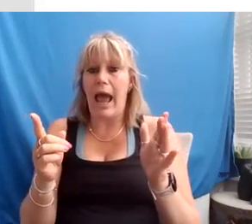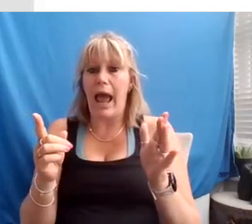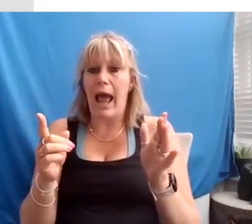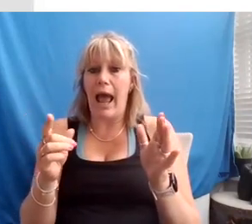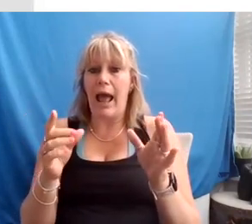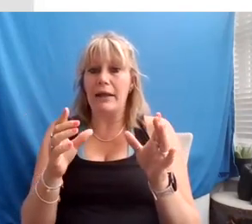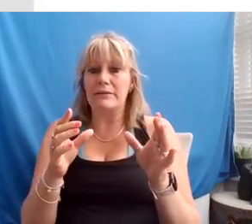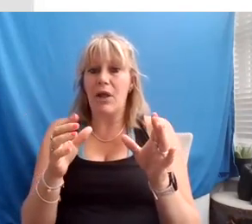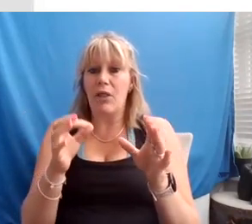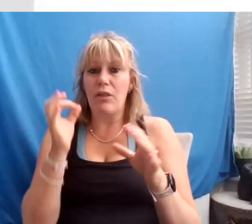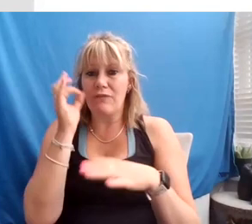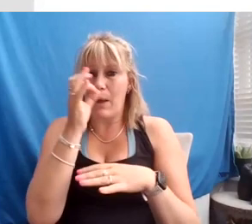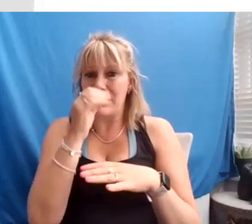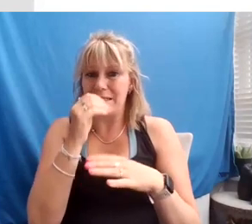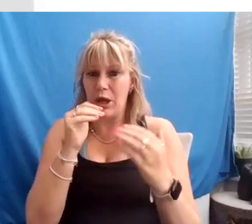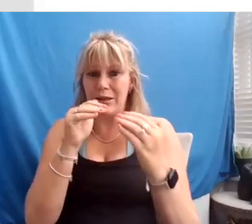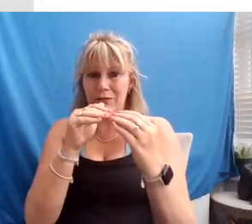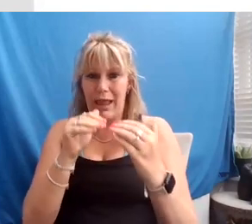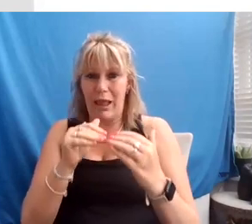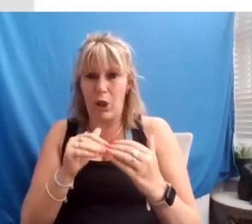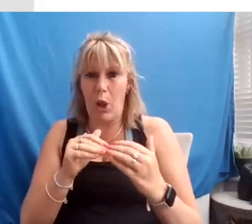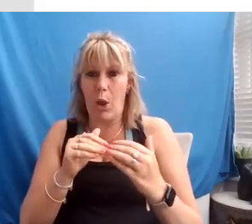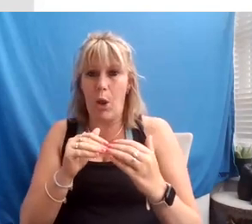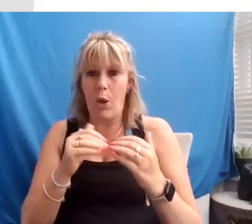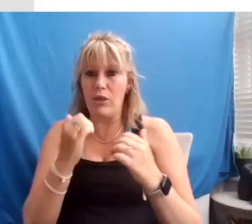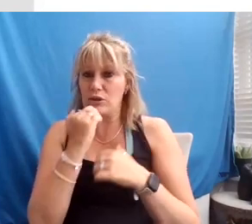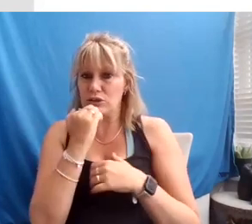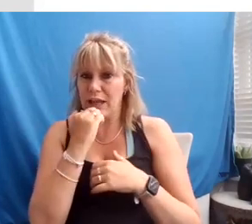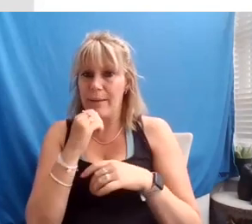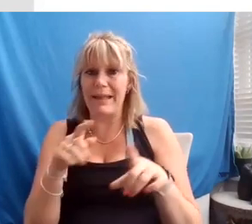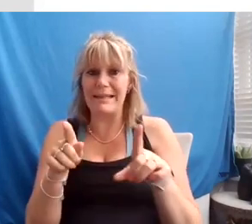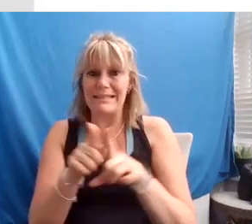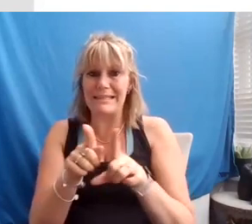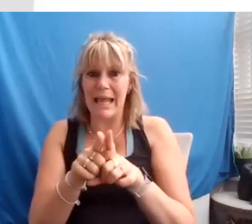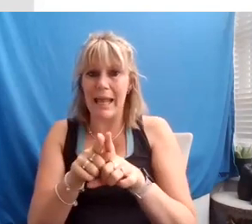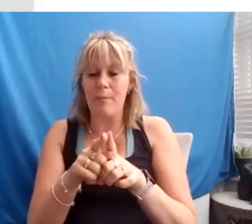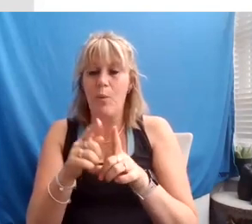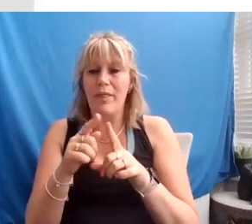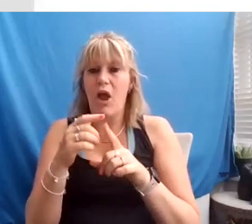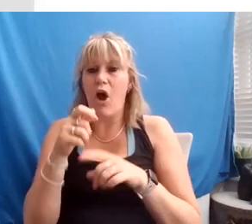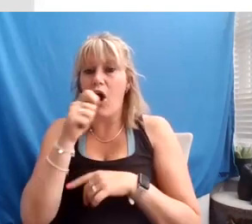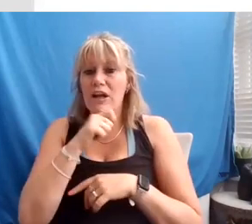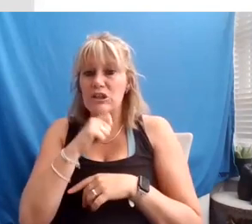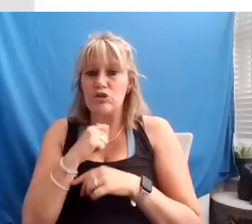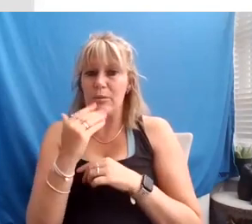also seen again in the ice cream behind.